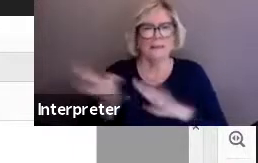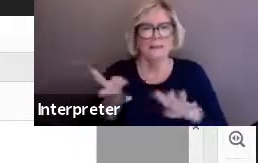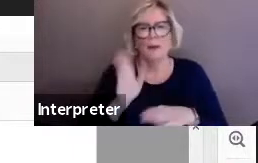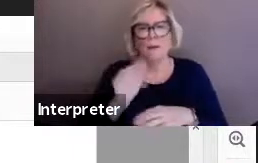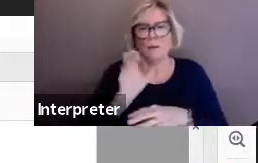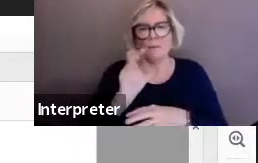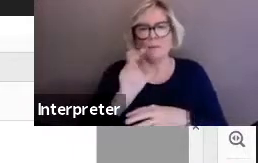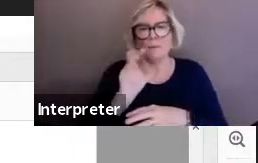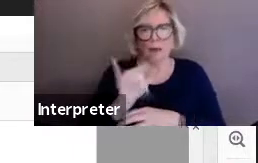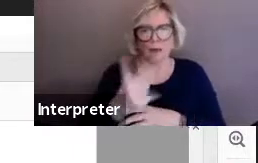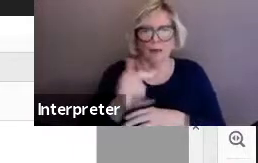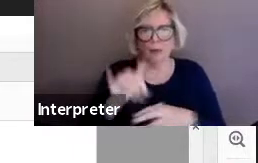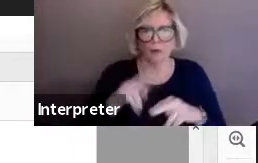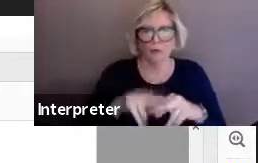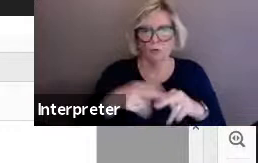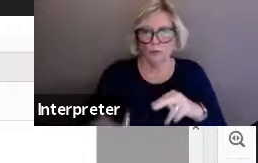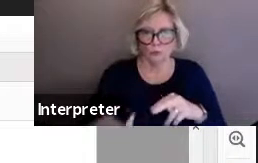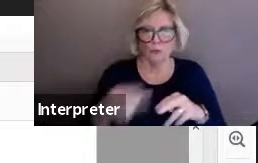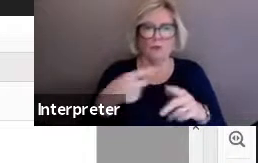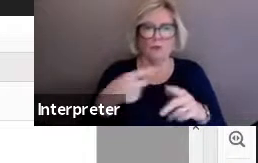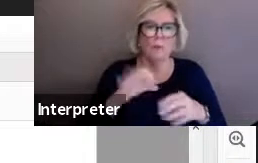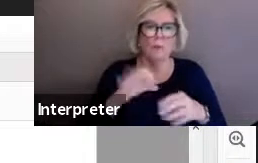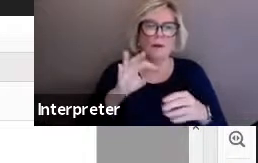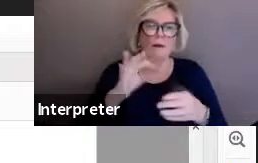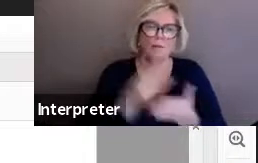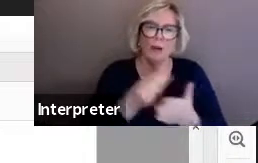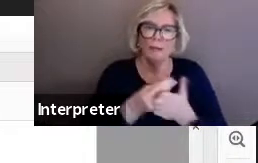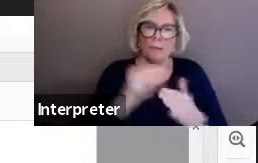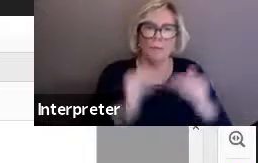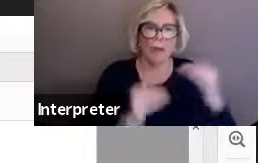reductions from fund balance transfers from these